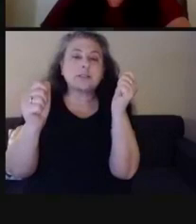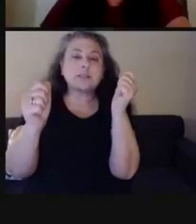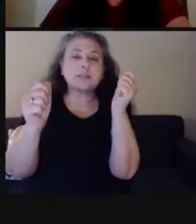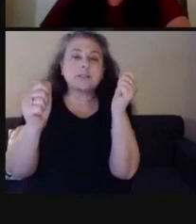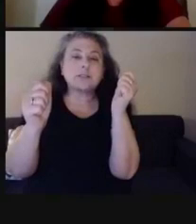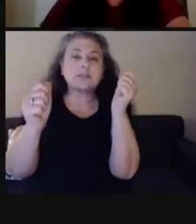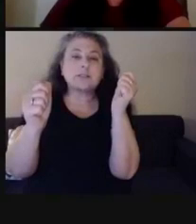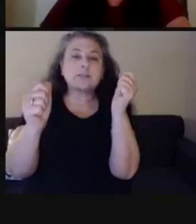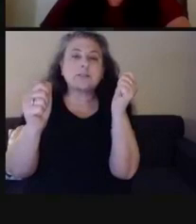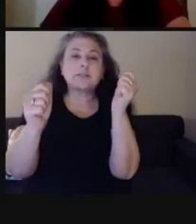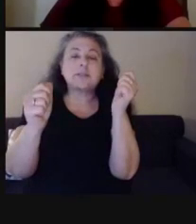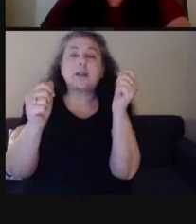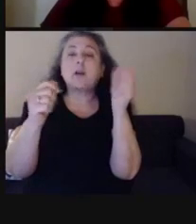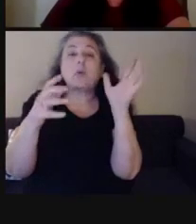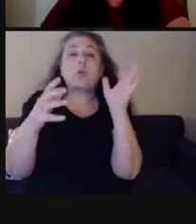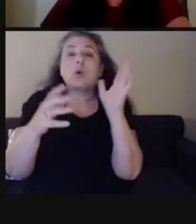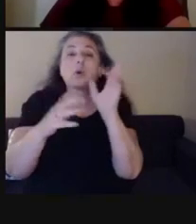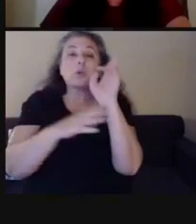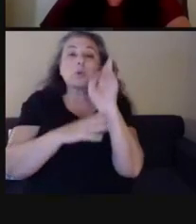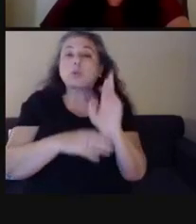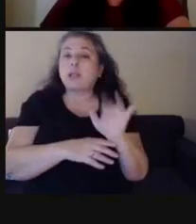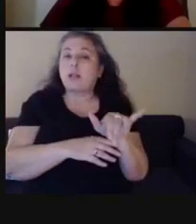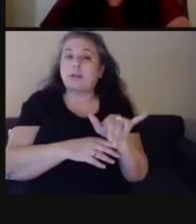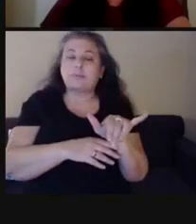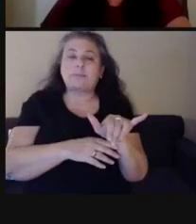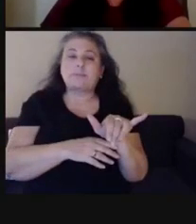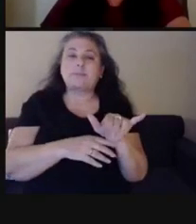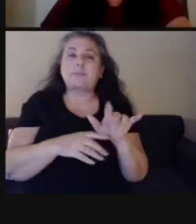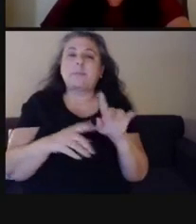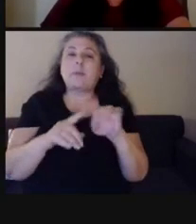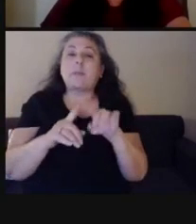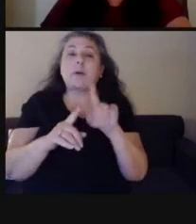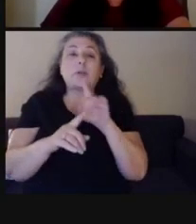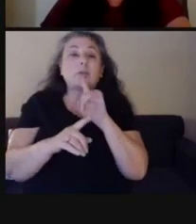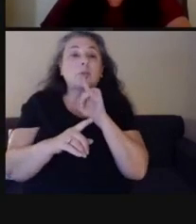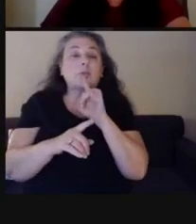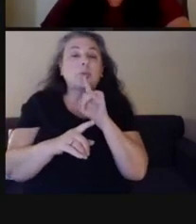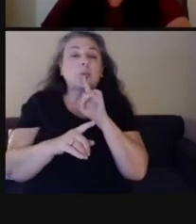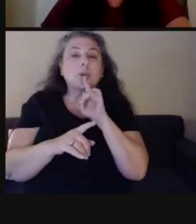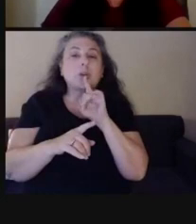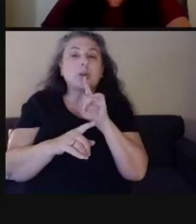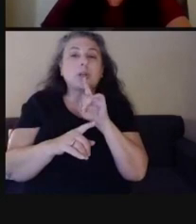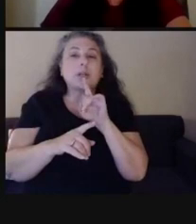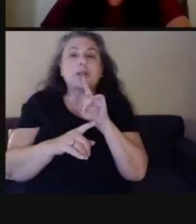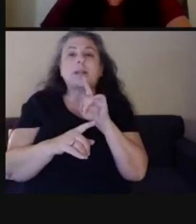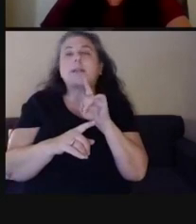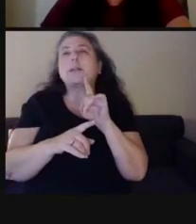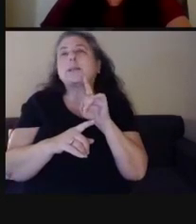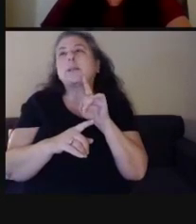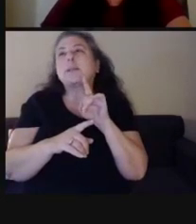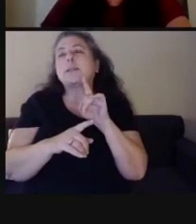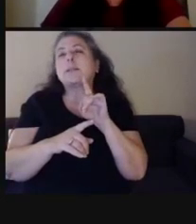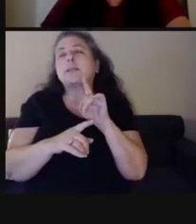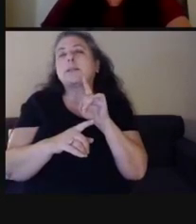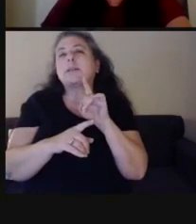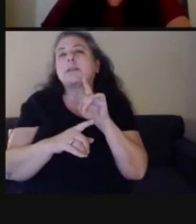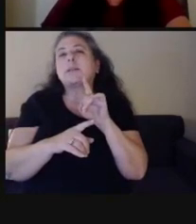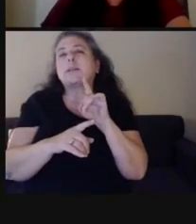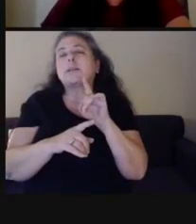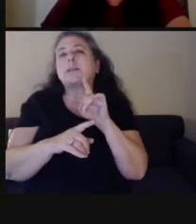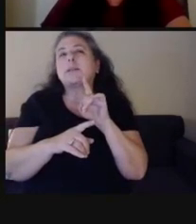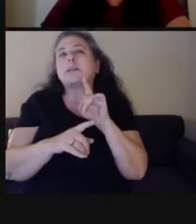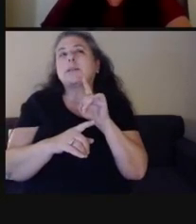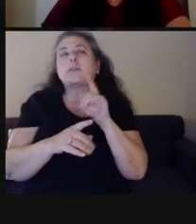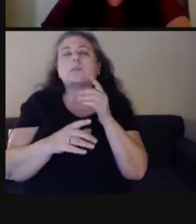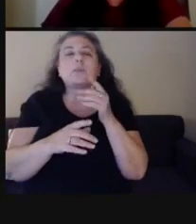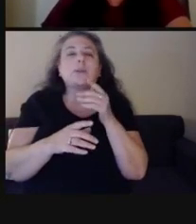instantaneously. And we're so accustomed to that, that it's really, it's refreshing to have to slow down